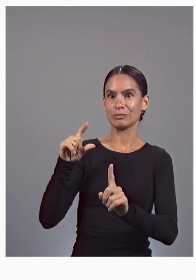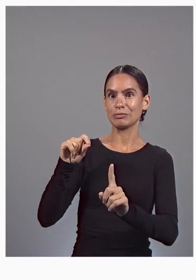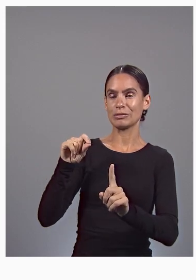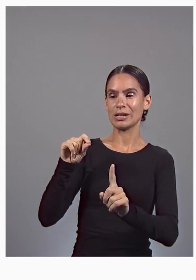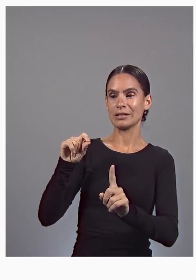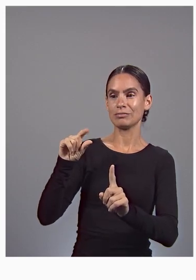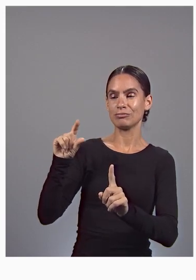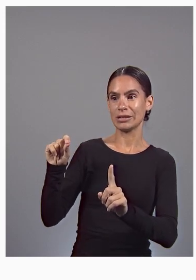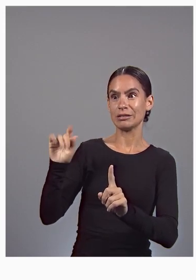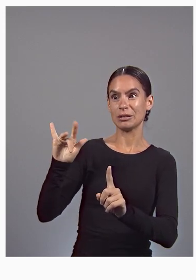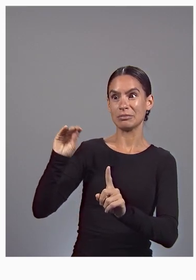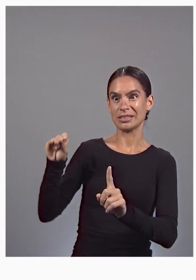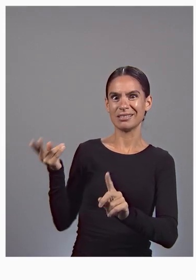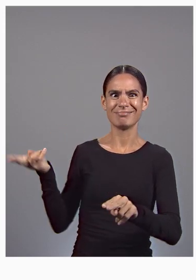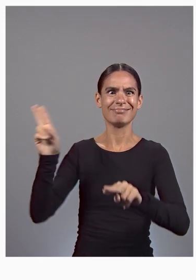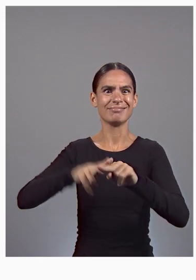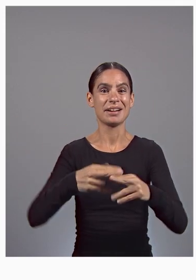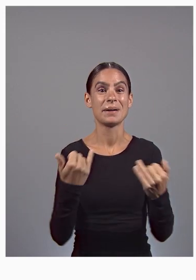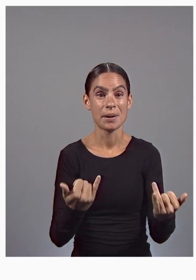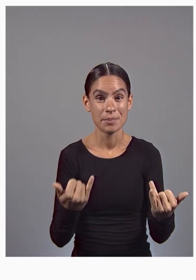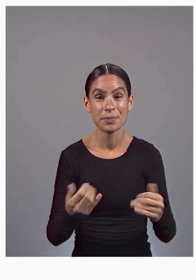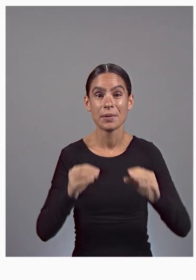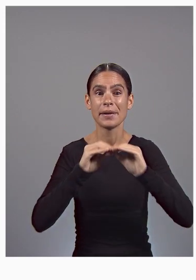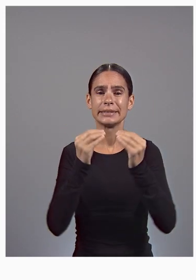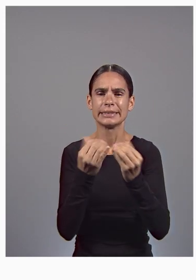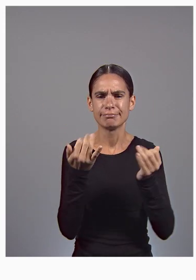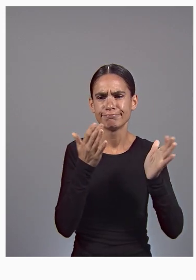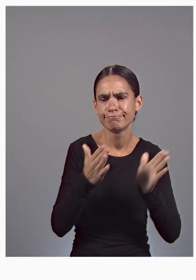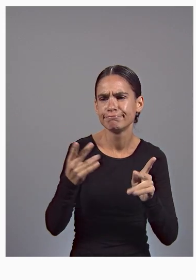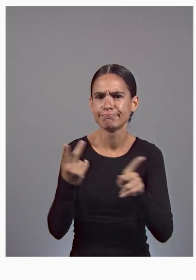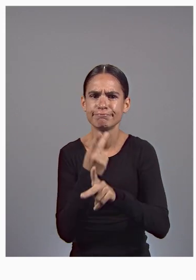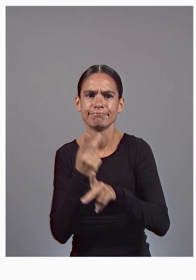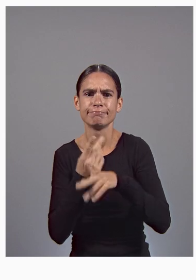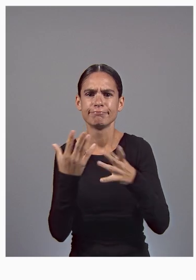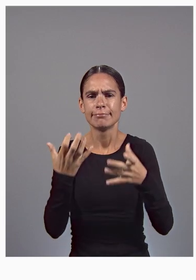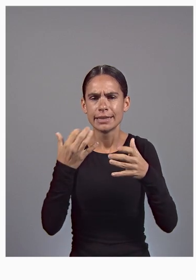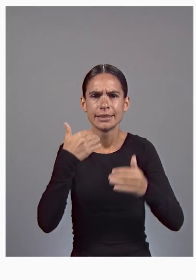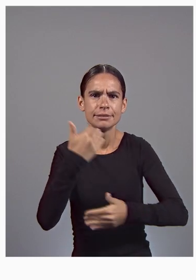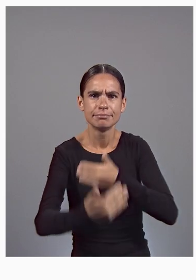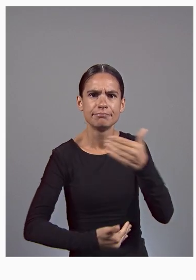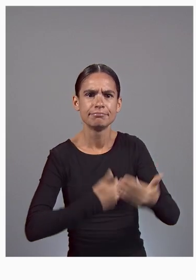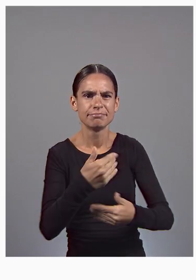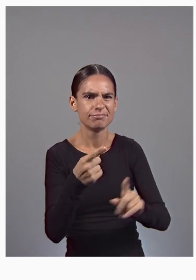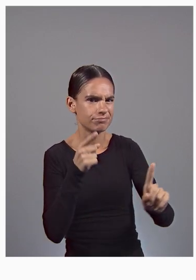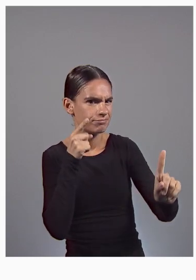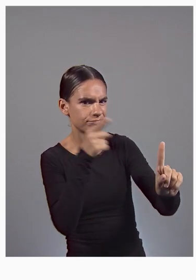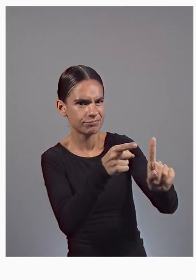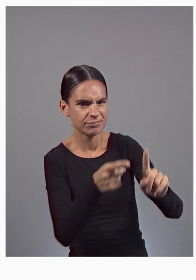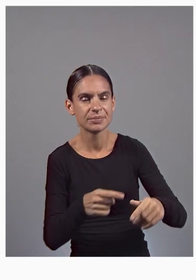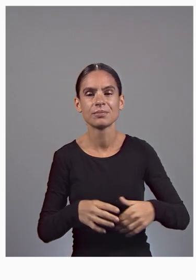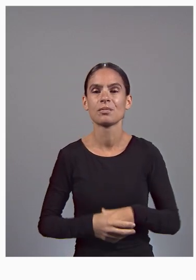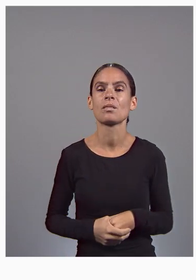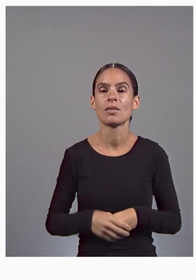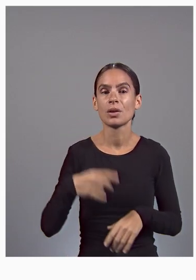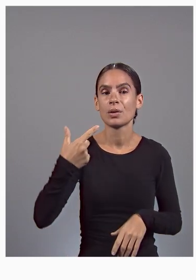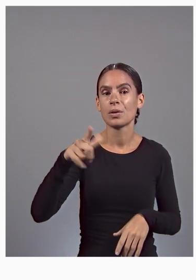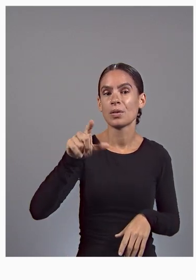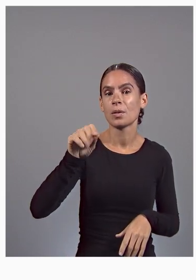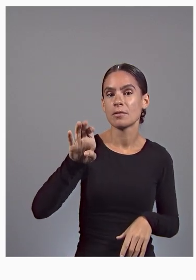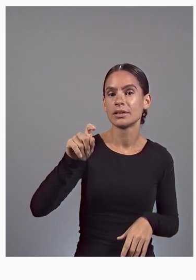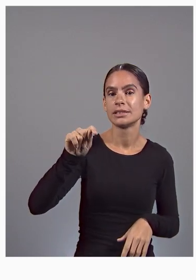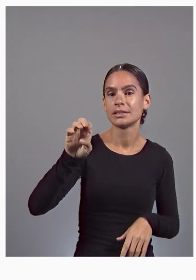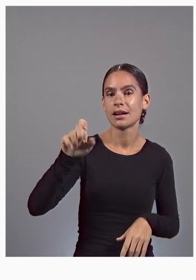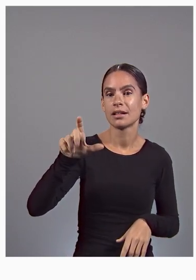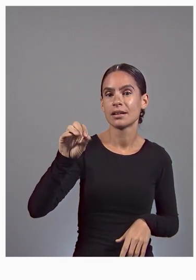Organizations are getting ready for this change, and our customers are already moving in this direction. Globe Telecom, a major telco out of the